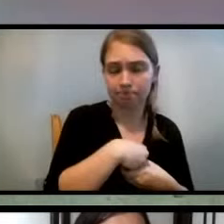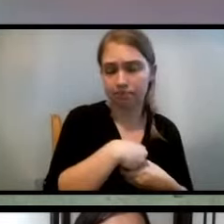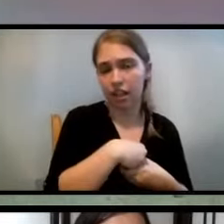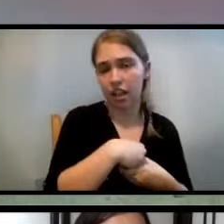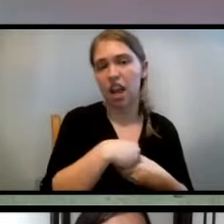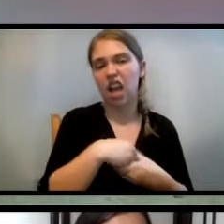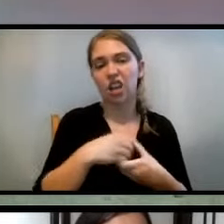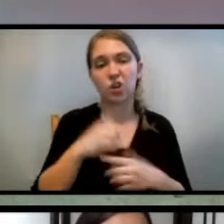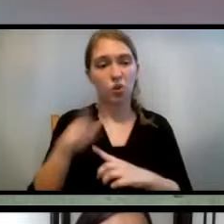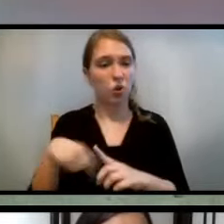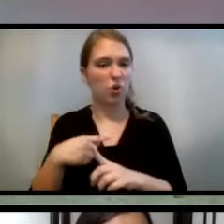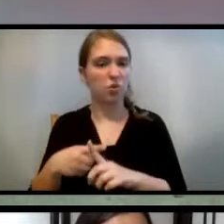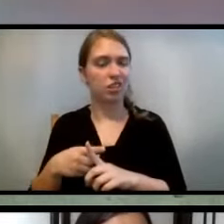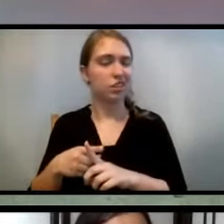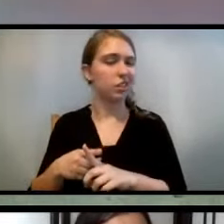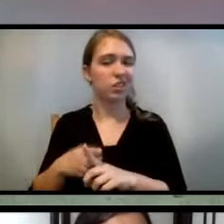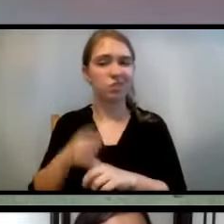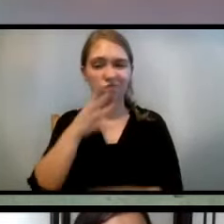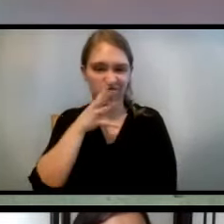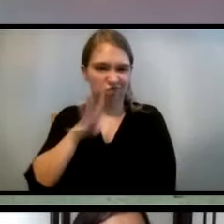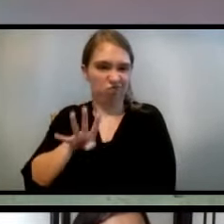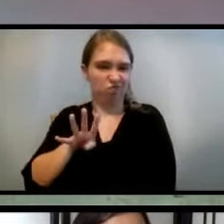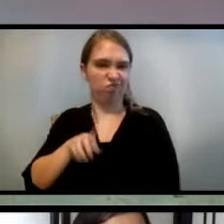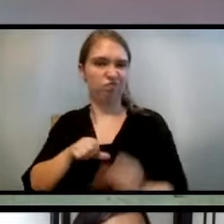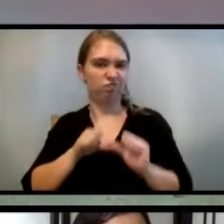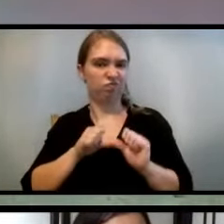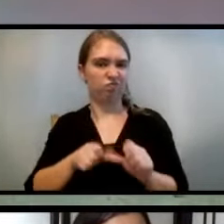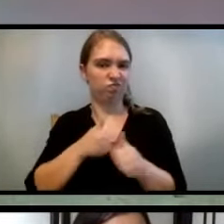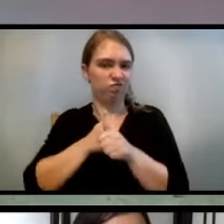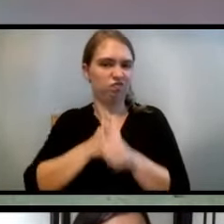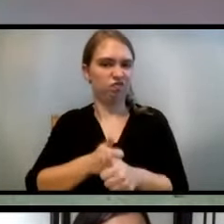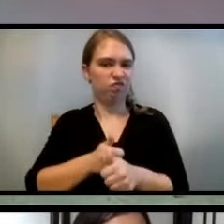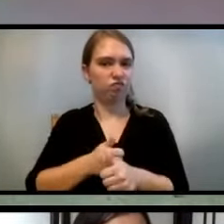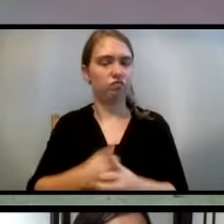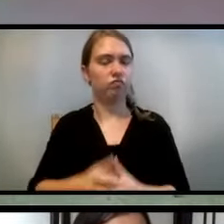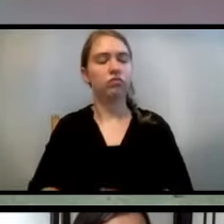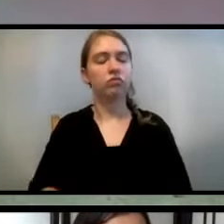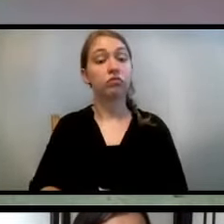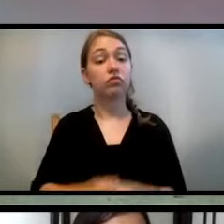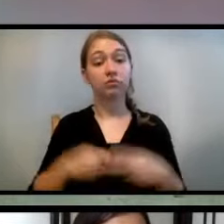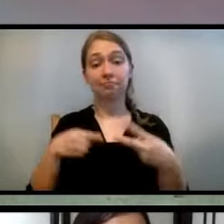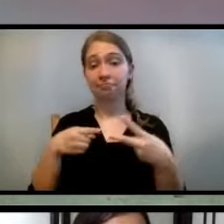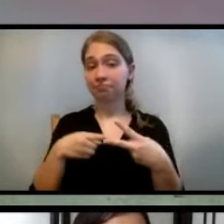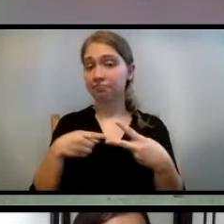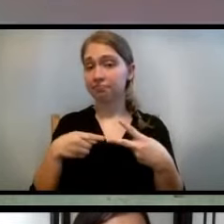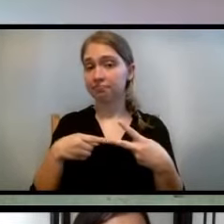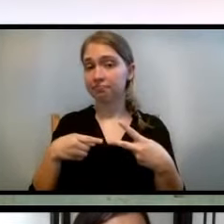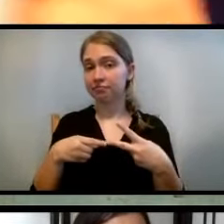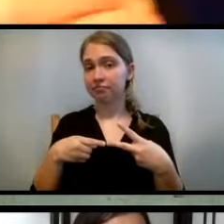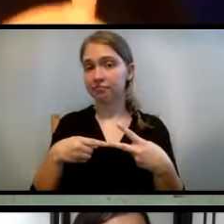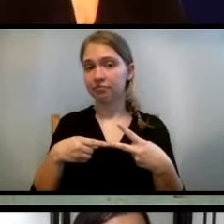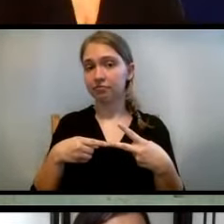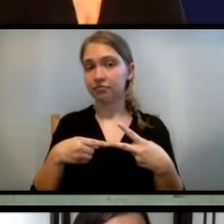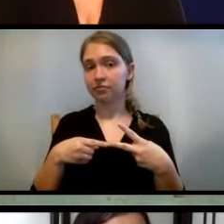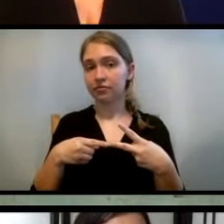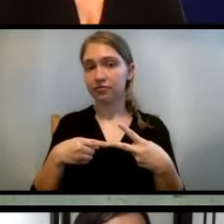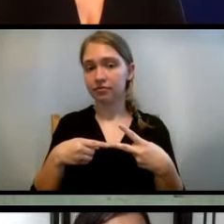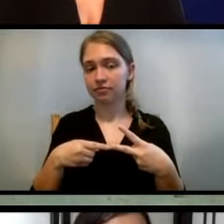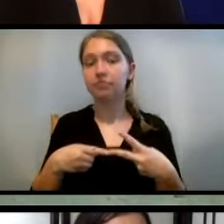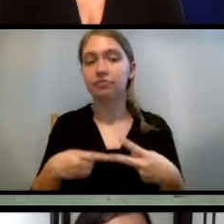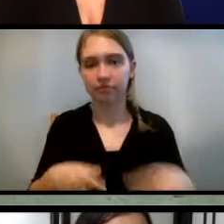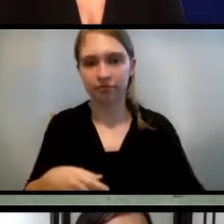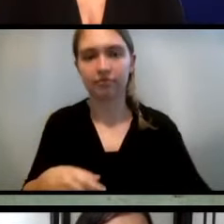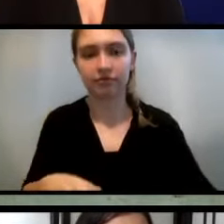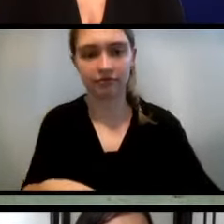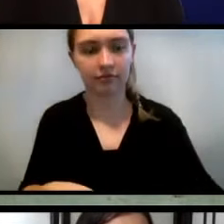and when to kind of not, and stick with your own vision. And the second thing I think is good for all writers to